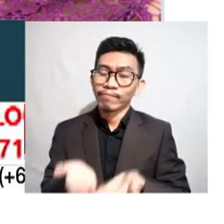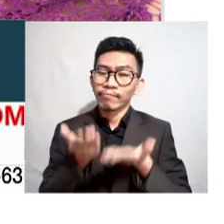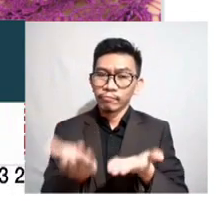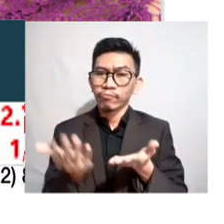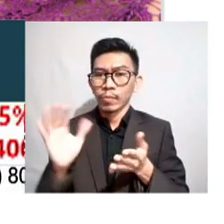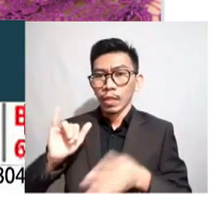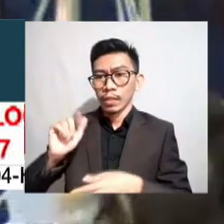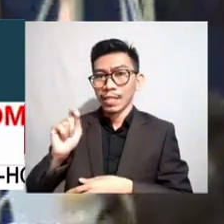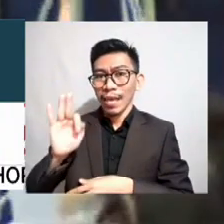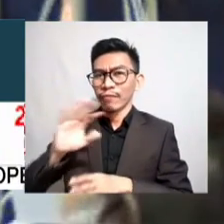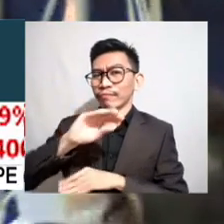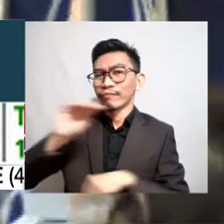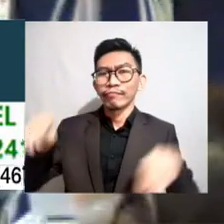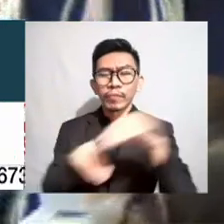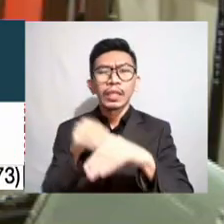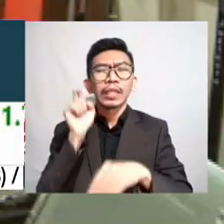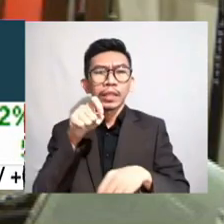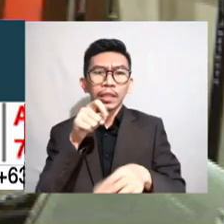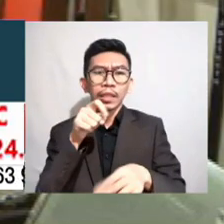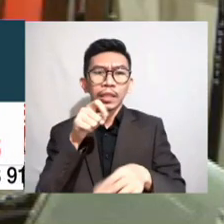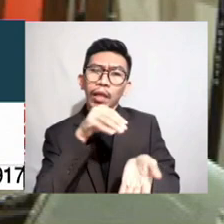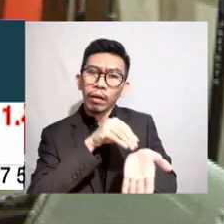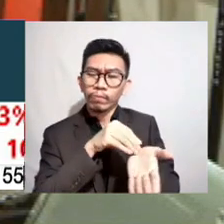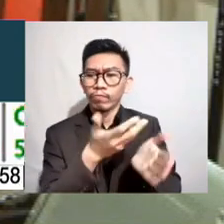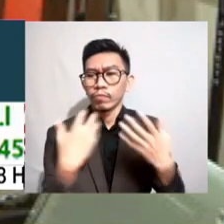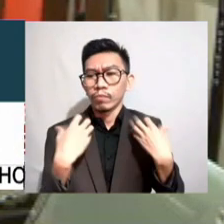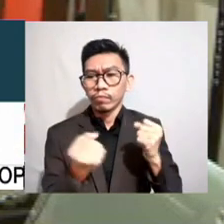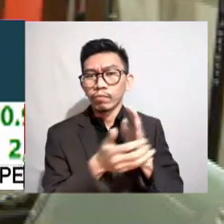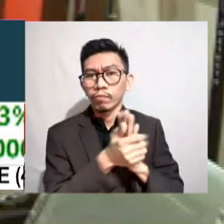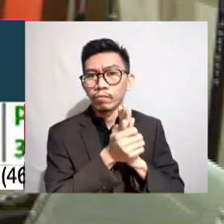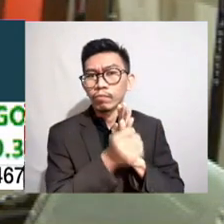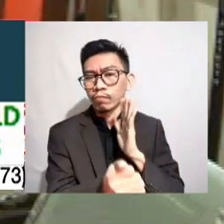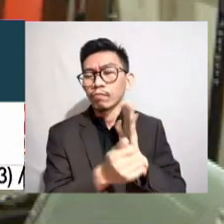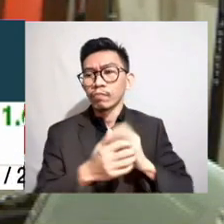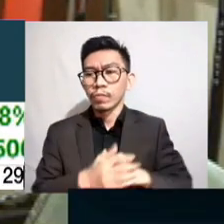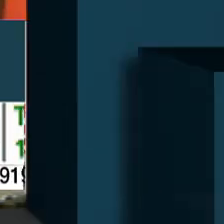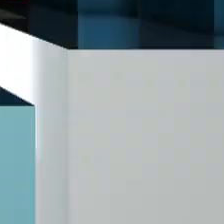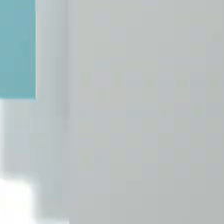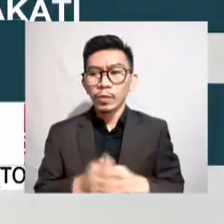Senator Marcos, meanwhile, suggests the creation of a new body to replace the IATF.